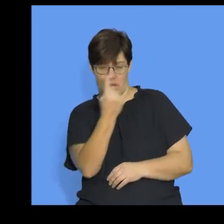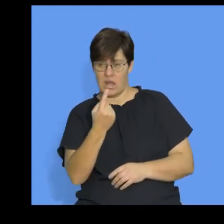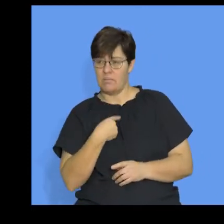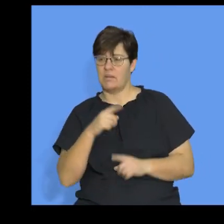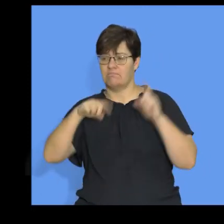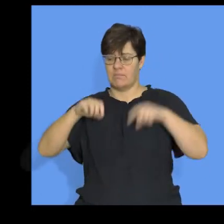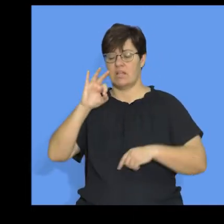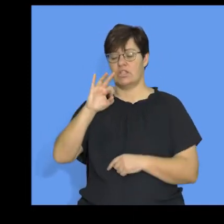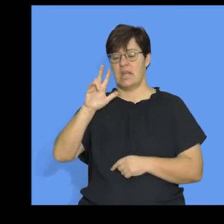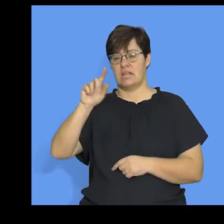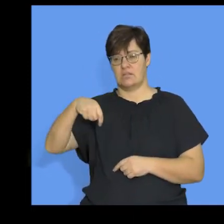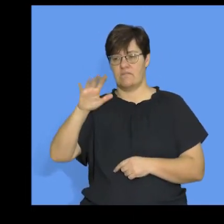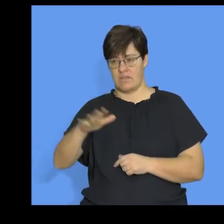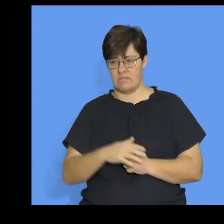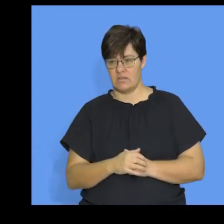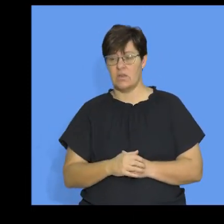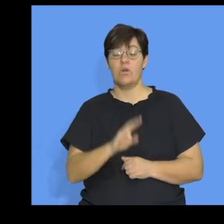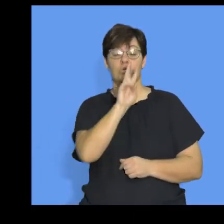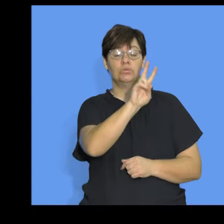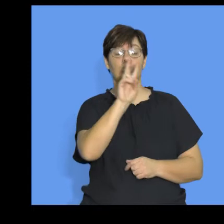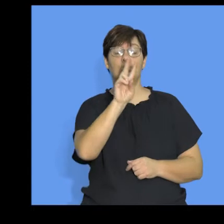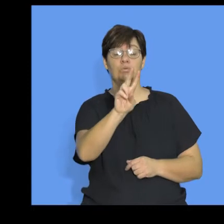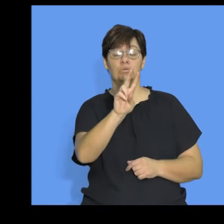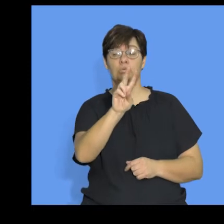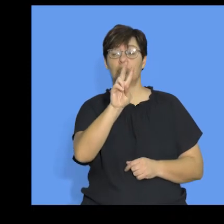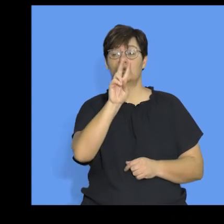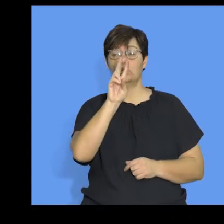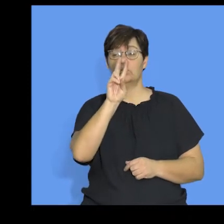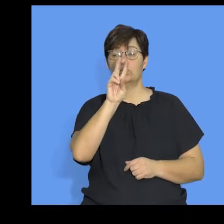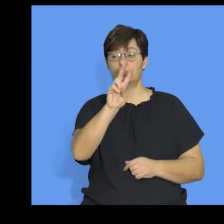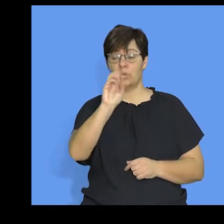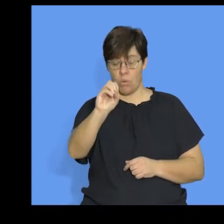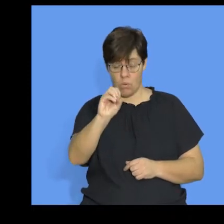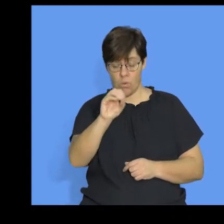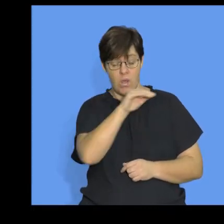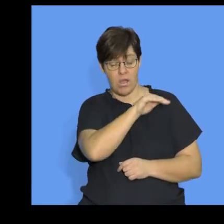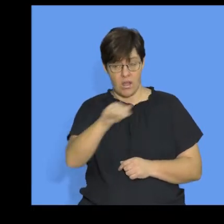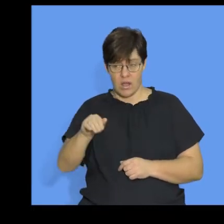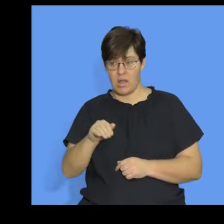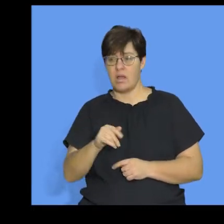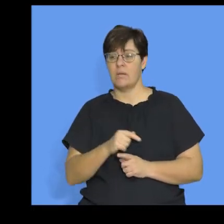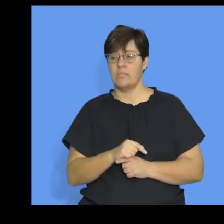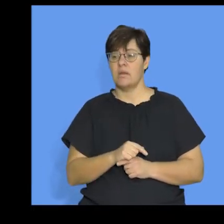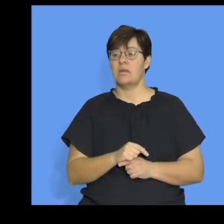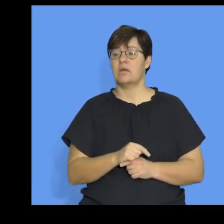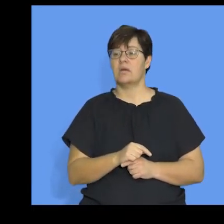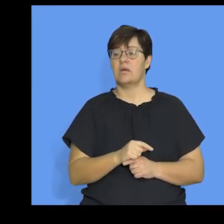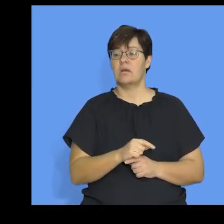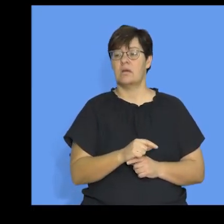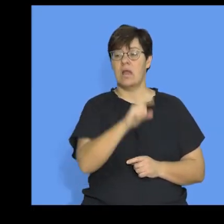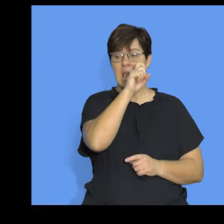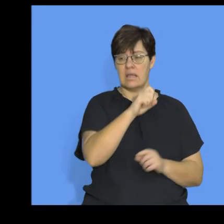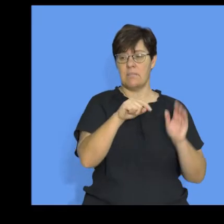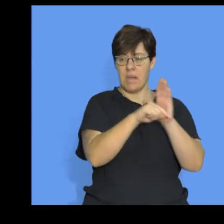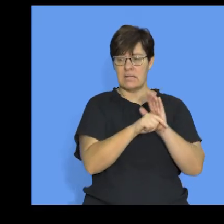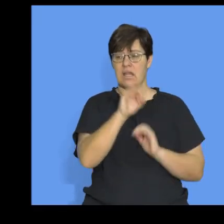2,220, over selling price per unit minus your variable cost per unit.